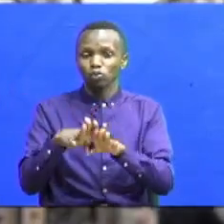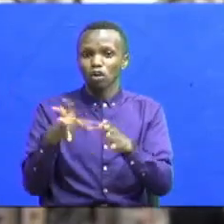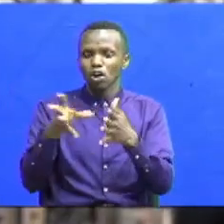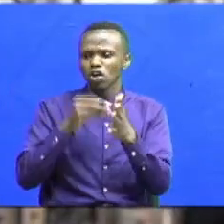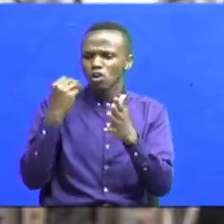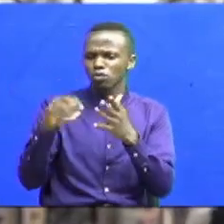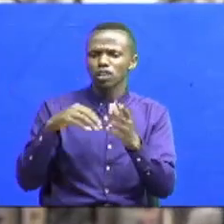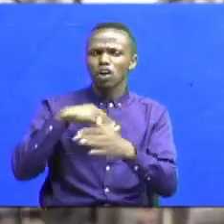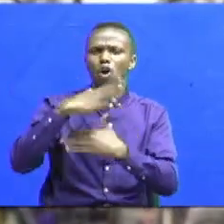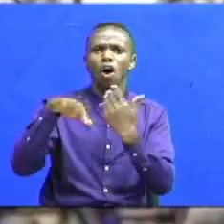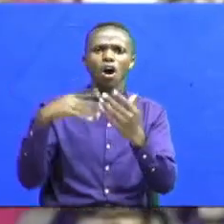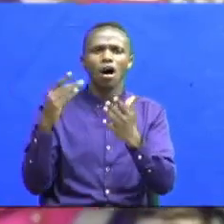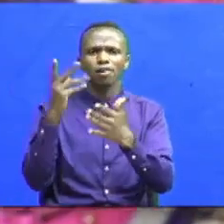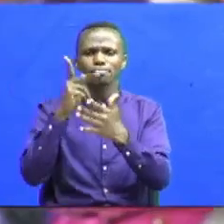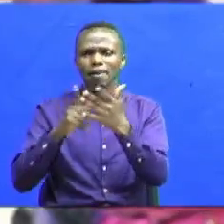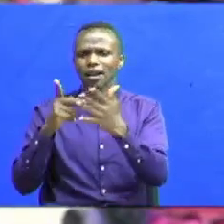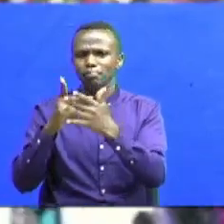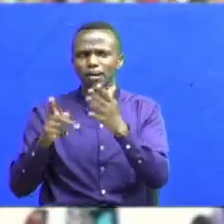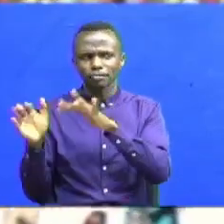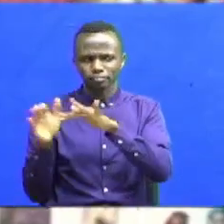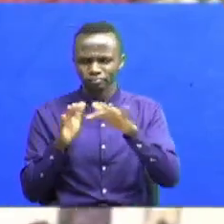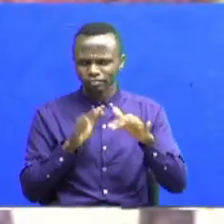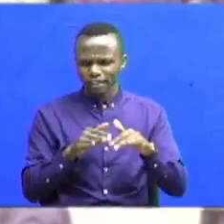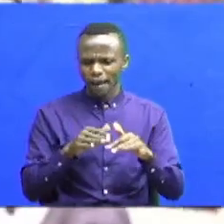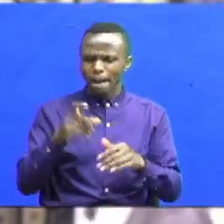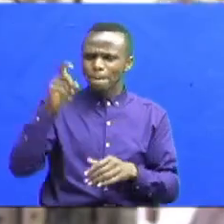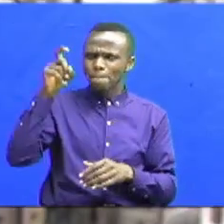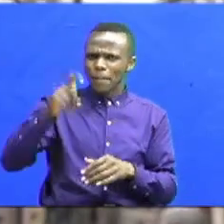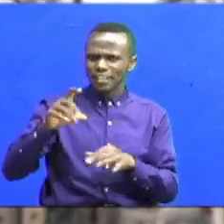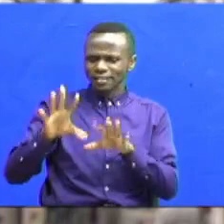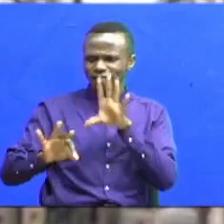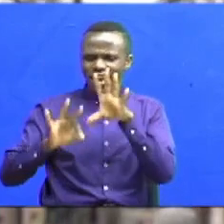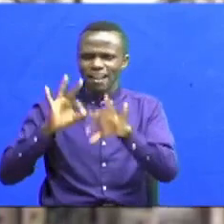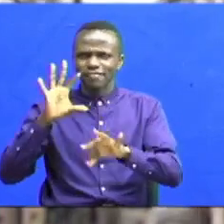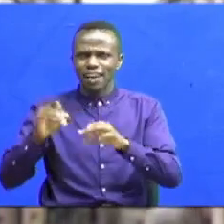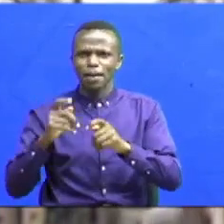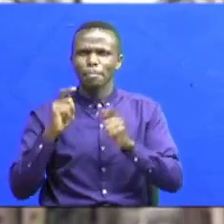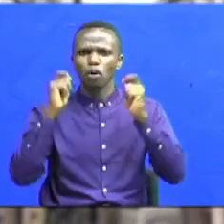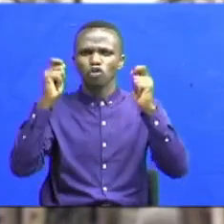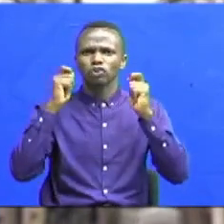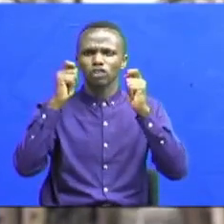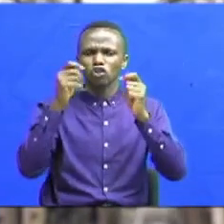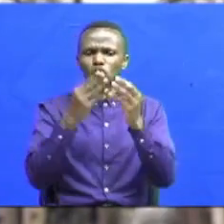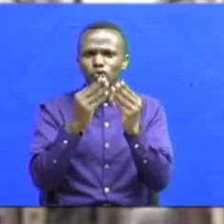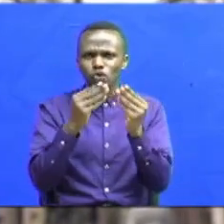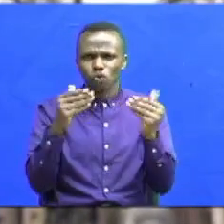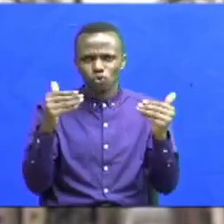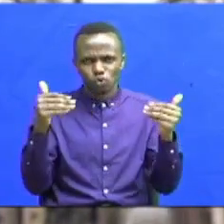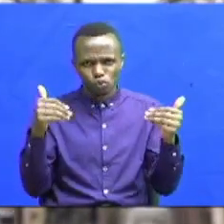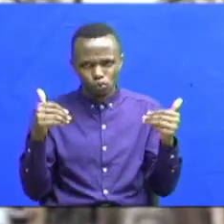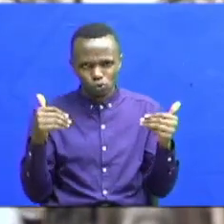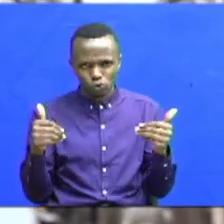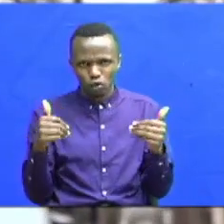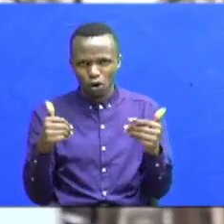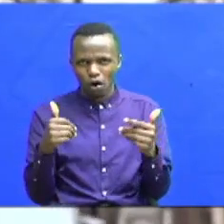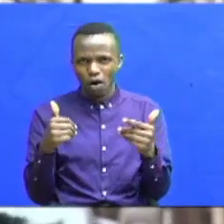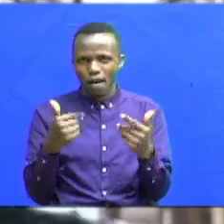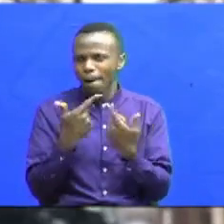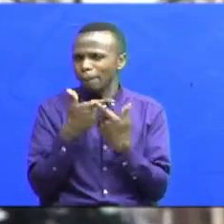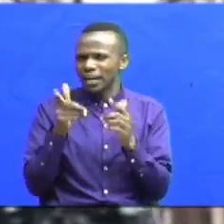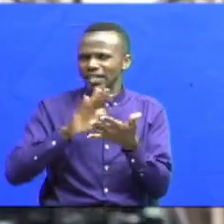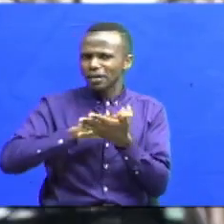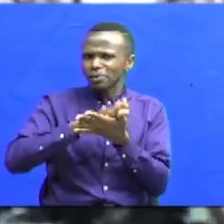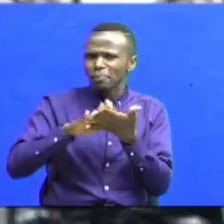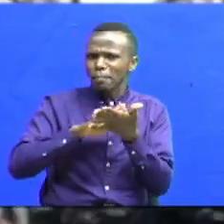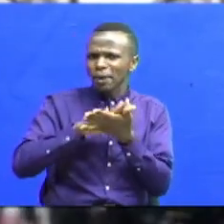I appeal that they should find a political solution, a long-lasting solution, not just based on